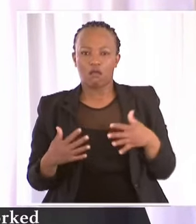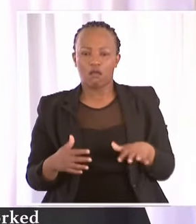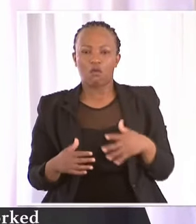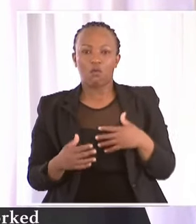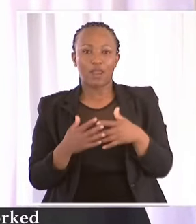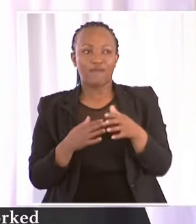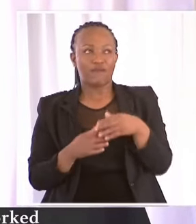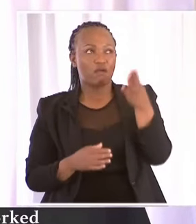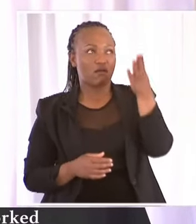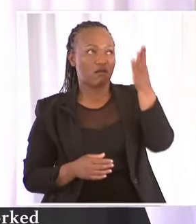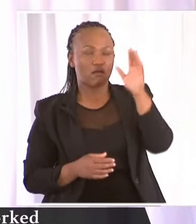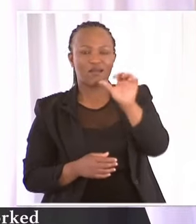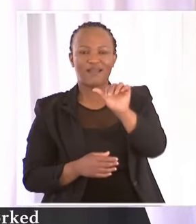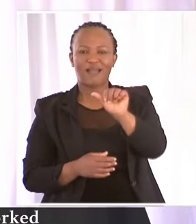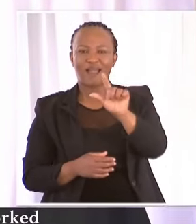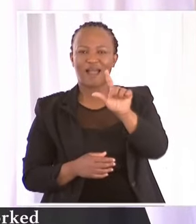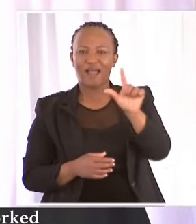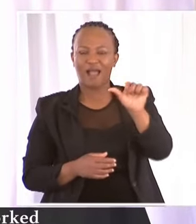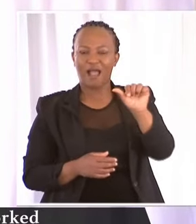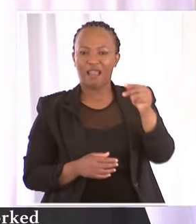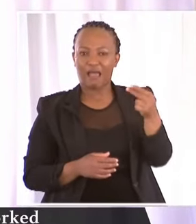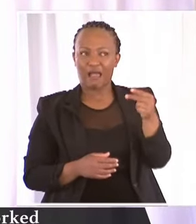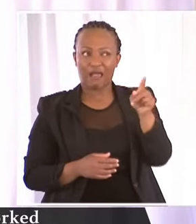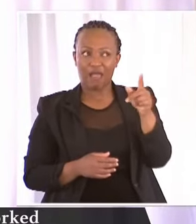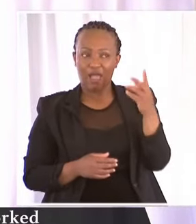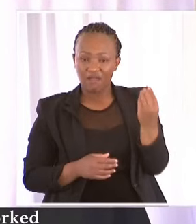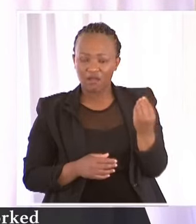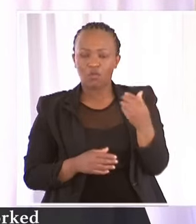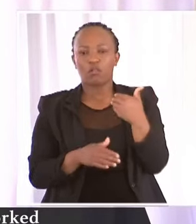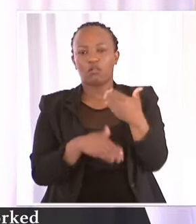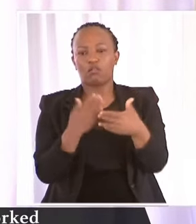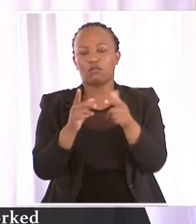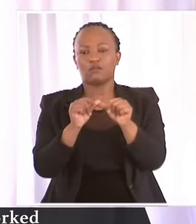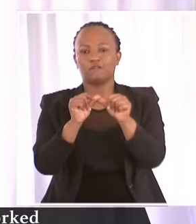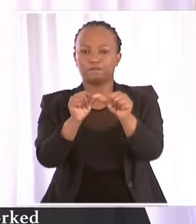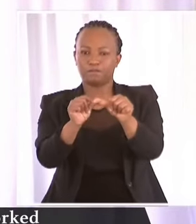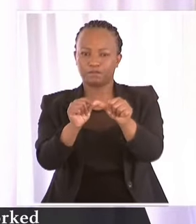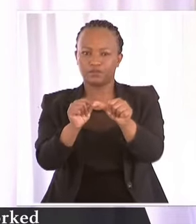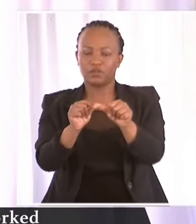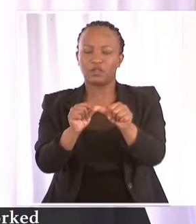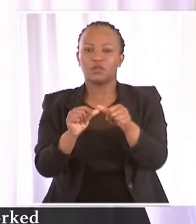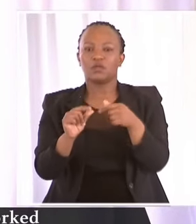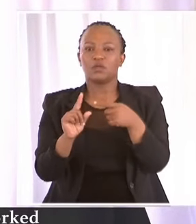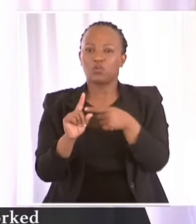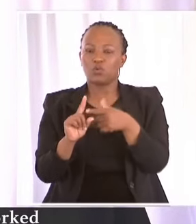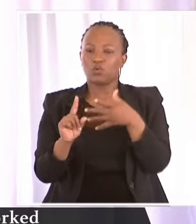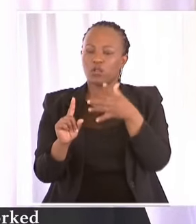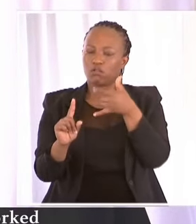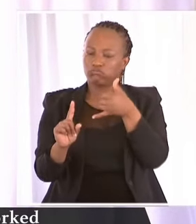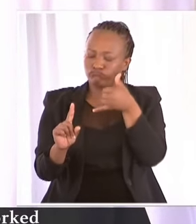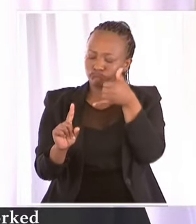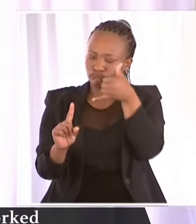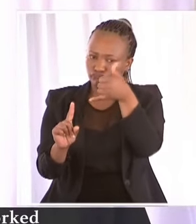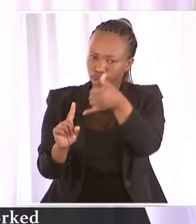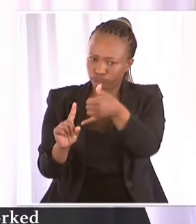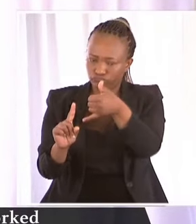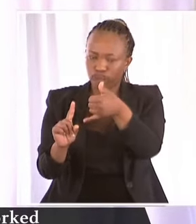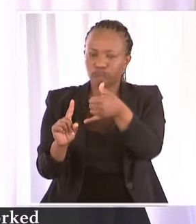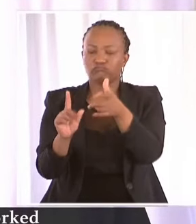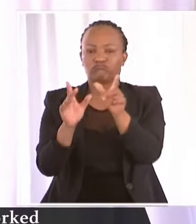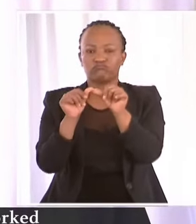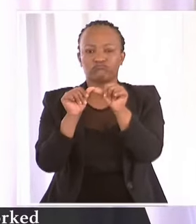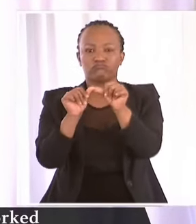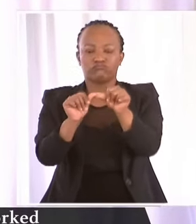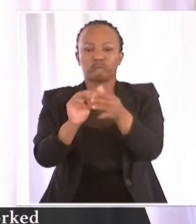Allah has is everlasting. And we will certainly reward the steadfast according to